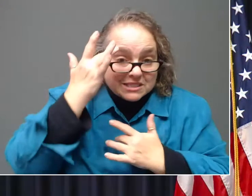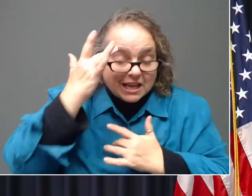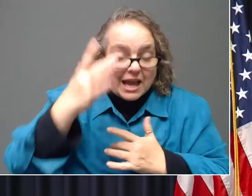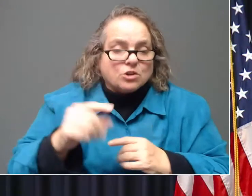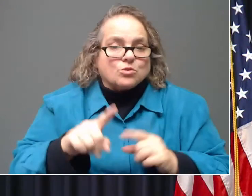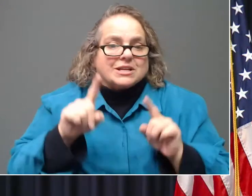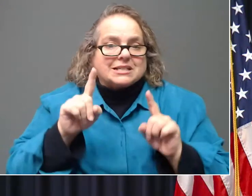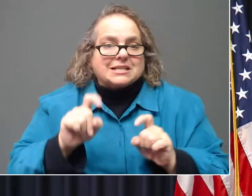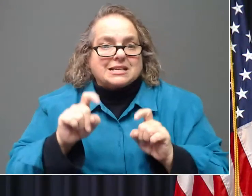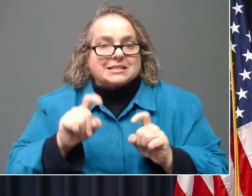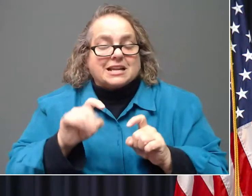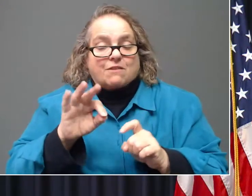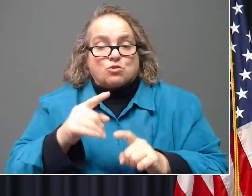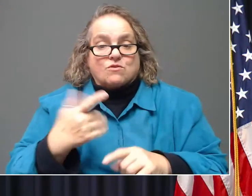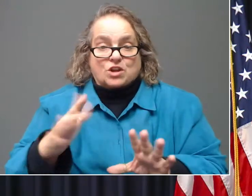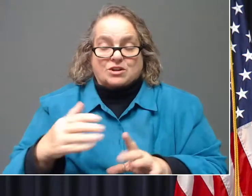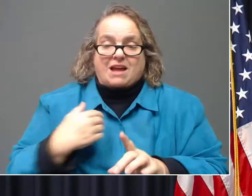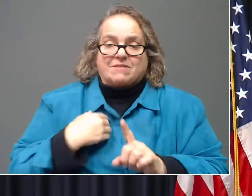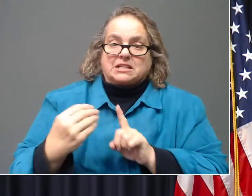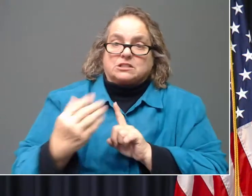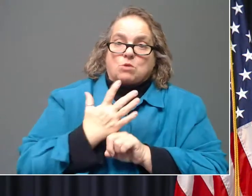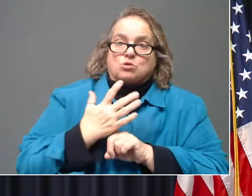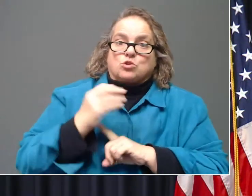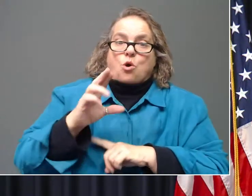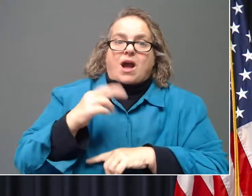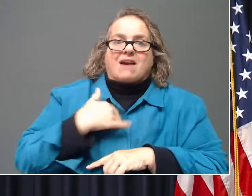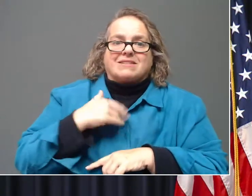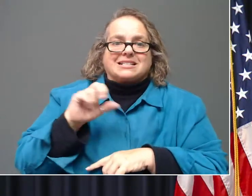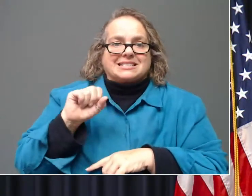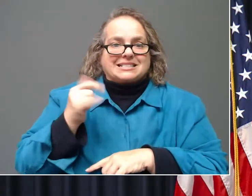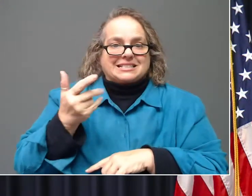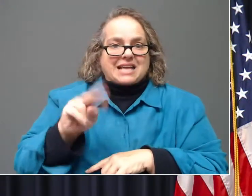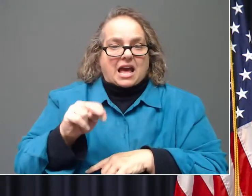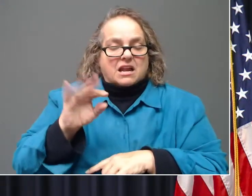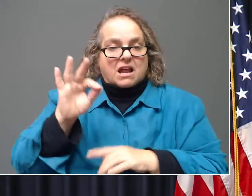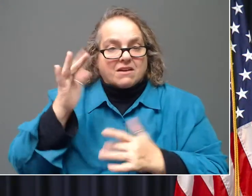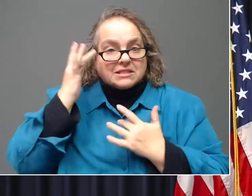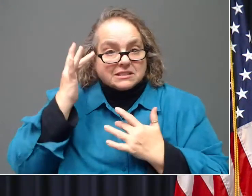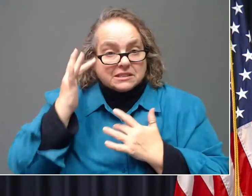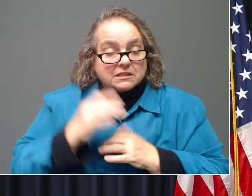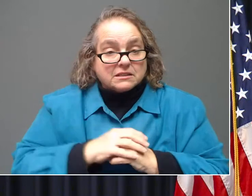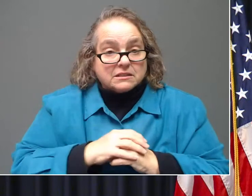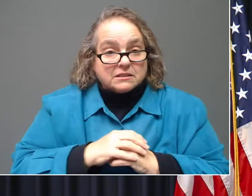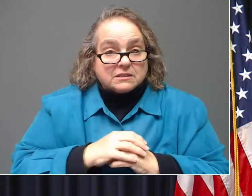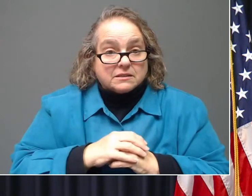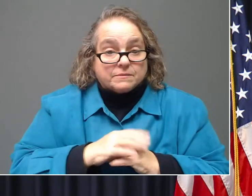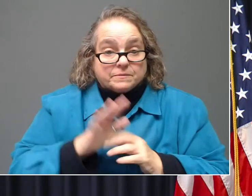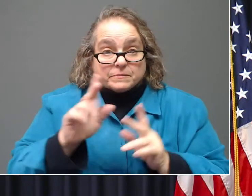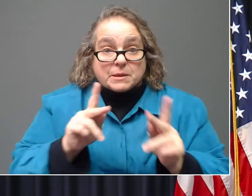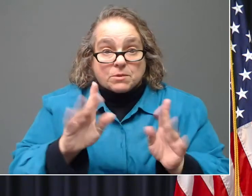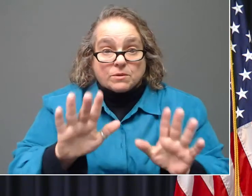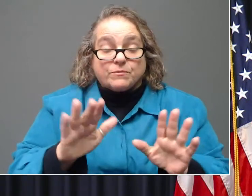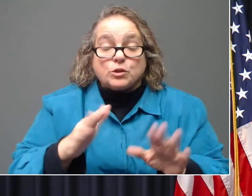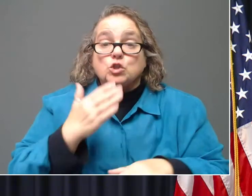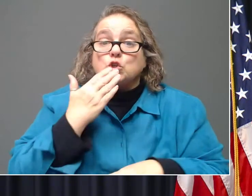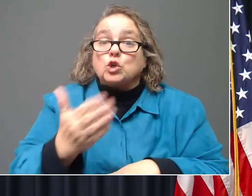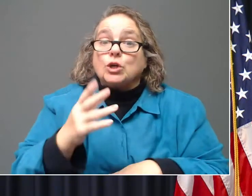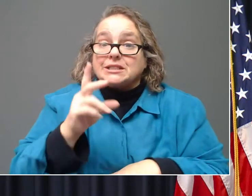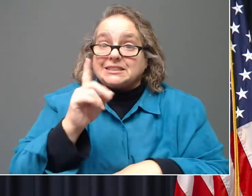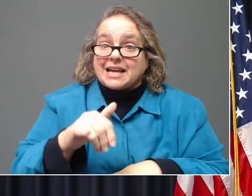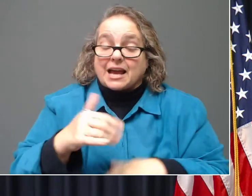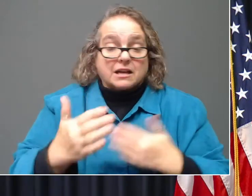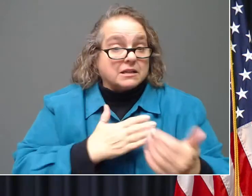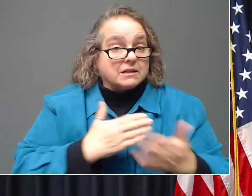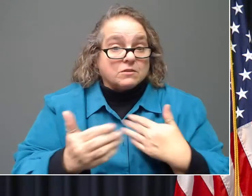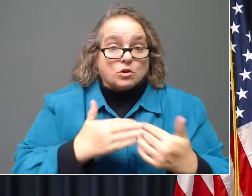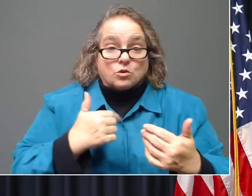think we've been exposed to or have the signs or symptoms of COVID-19. Folks, this is a good day, even though we face challenges getting this out as